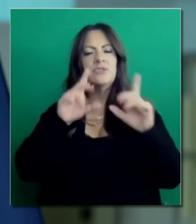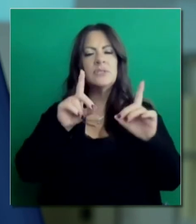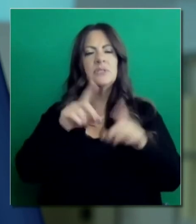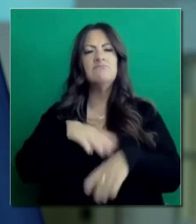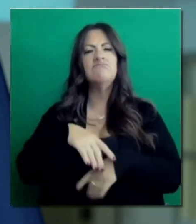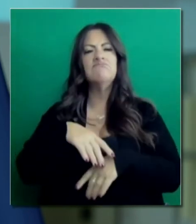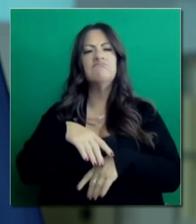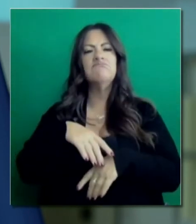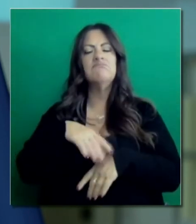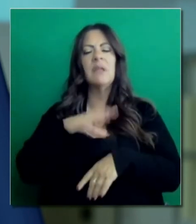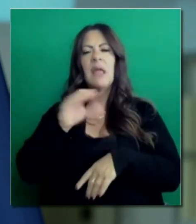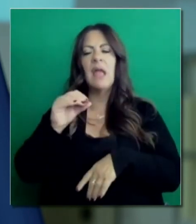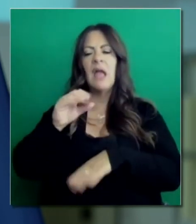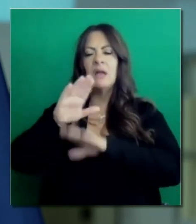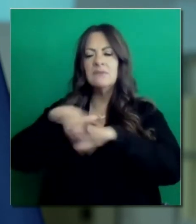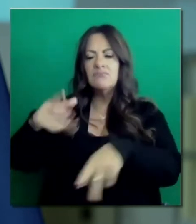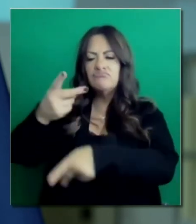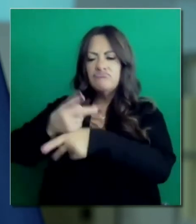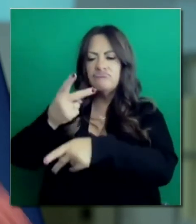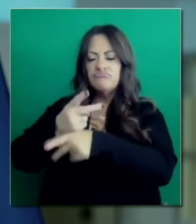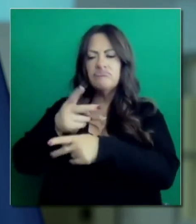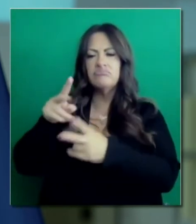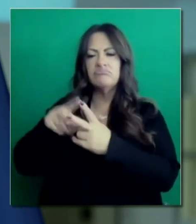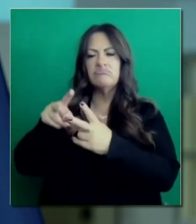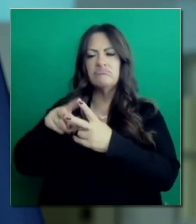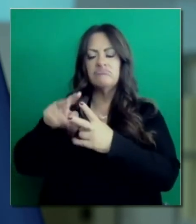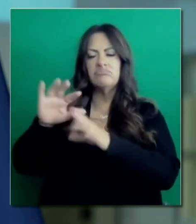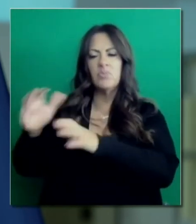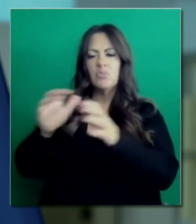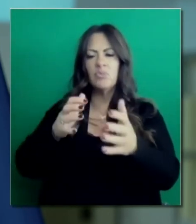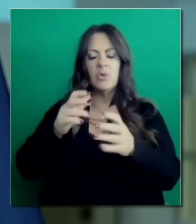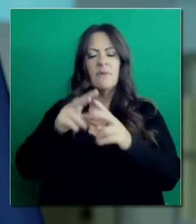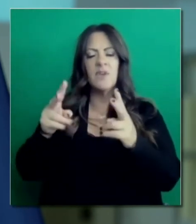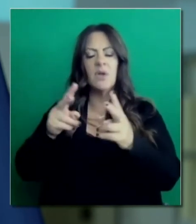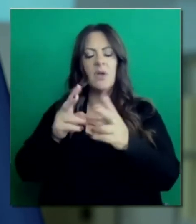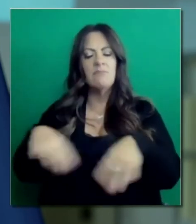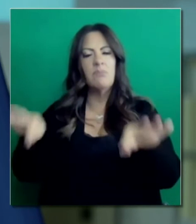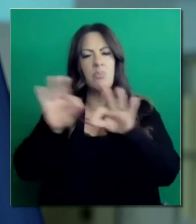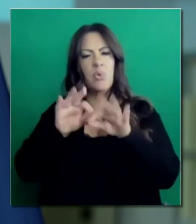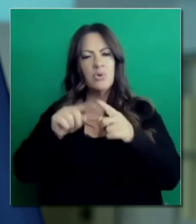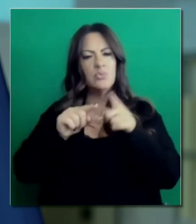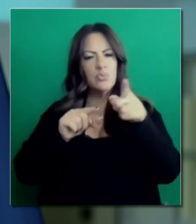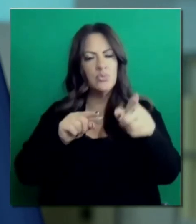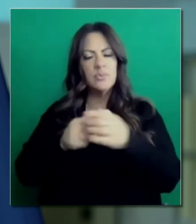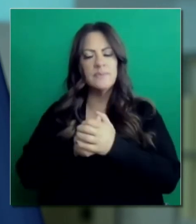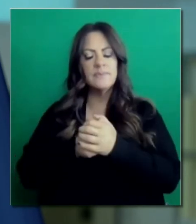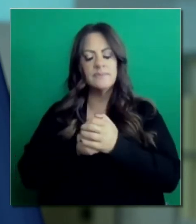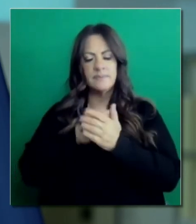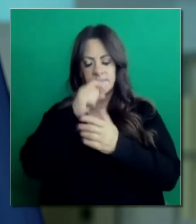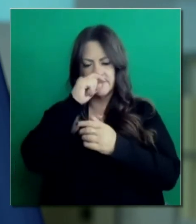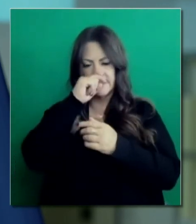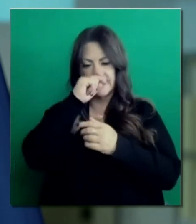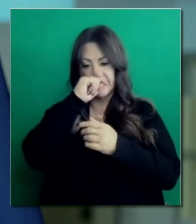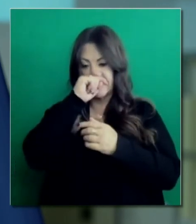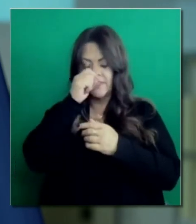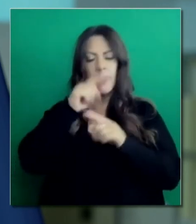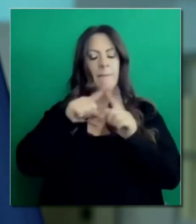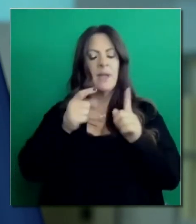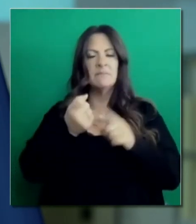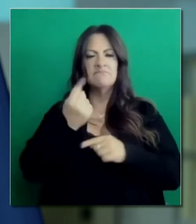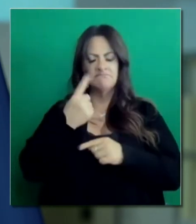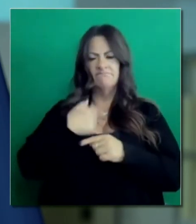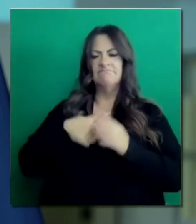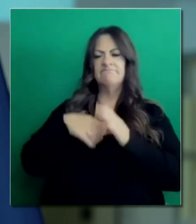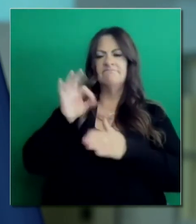administration. So why then have the Child Care Providers Union, it's been saying that your administration will not negotiate with them